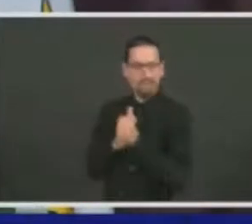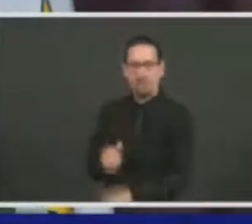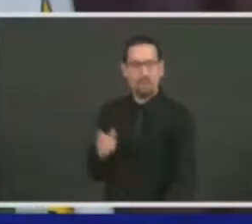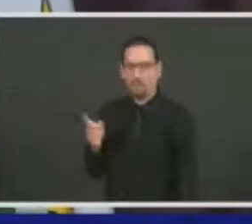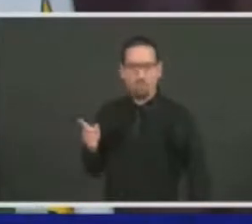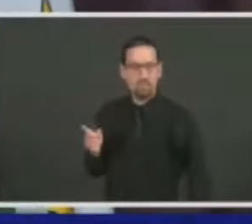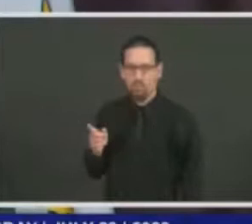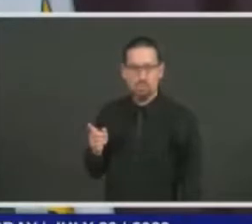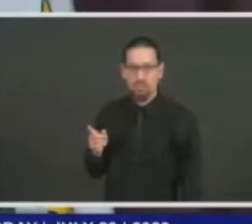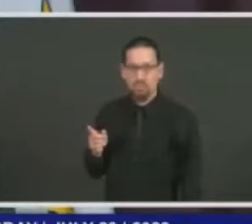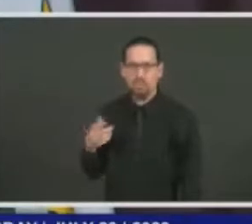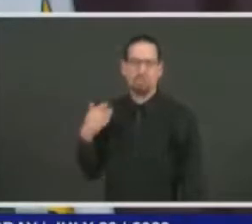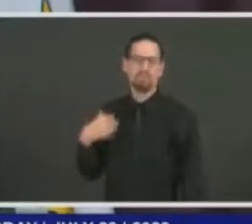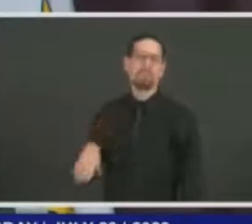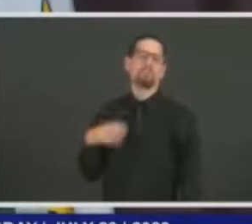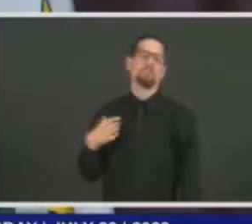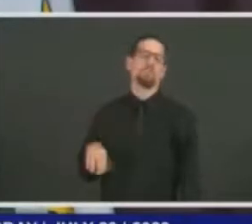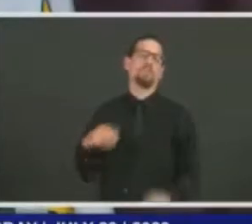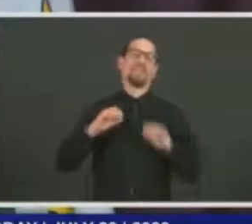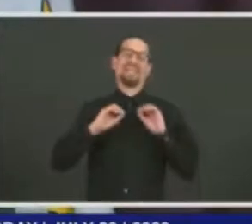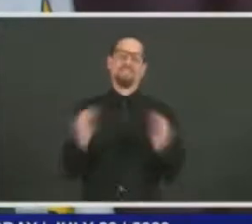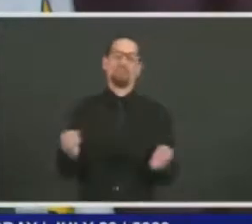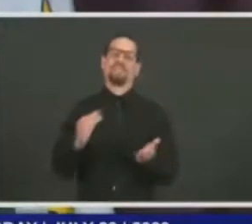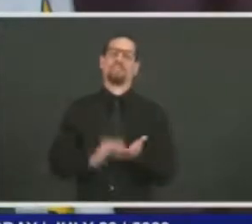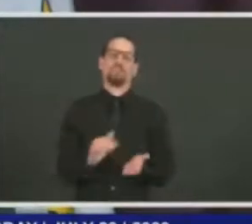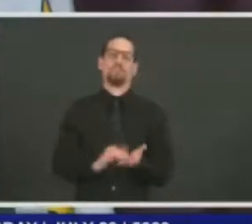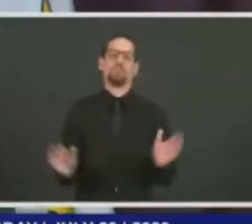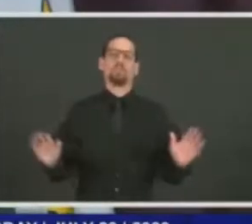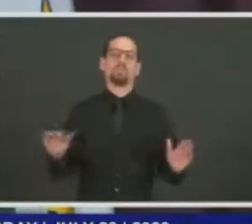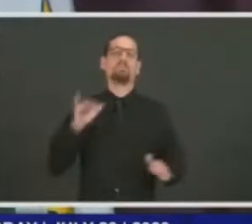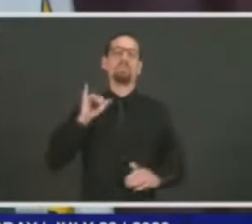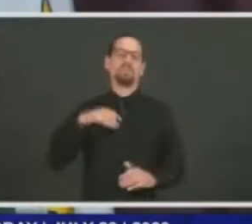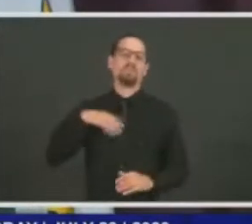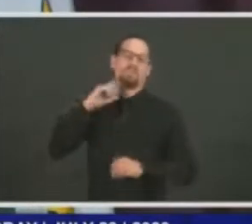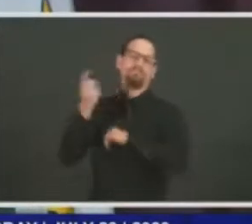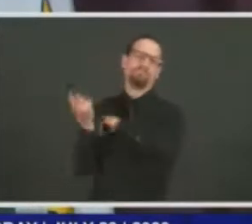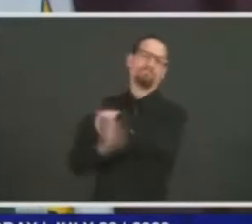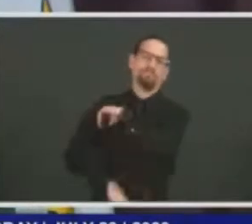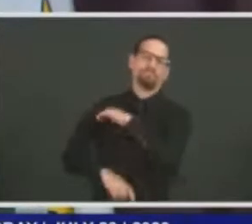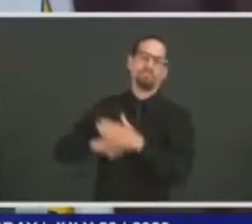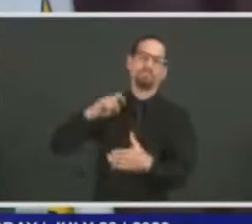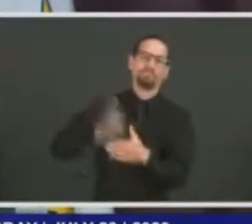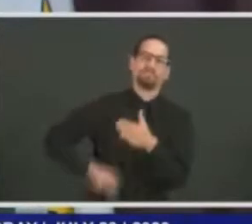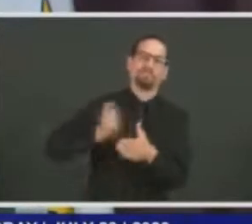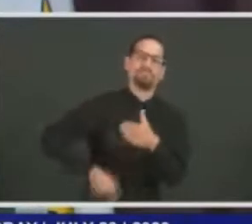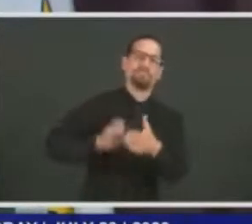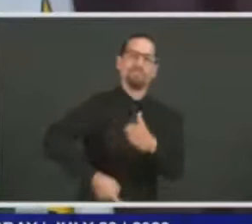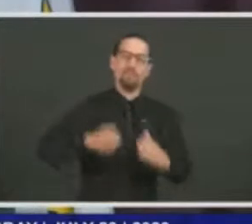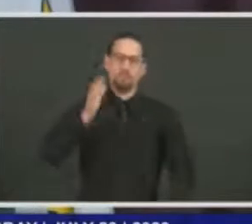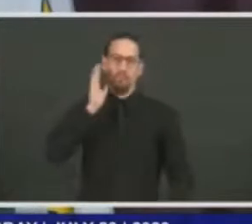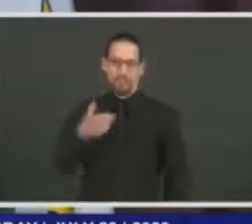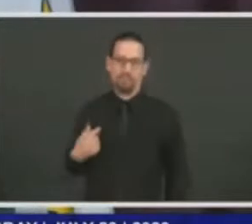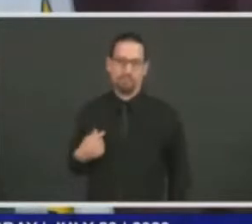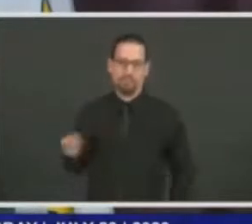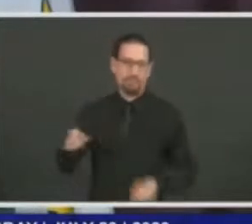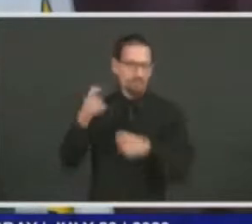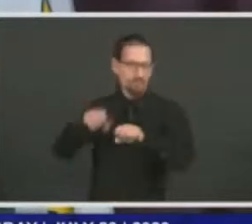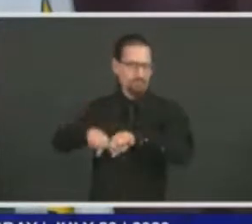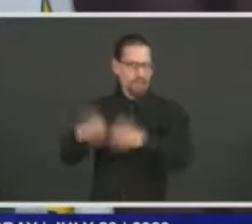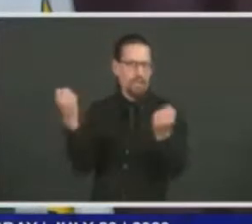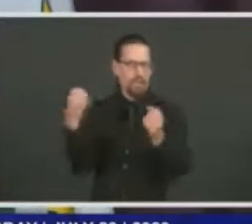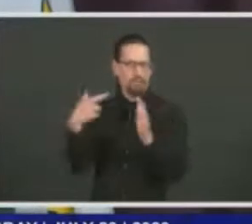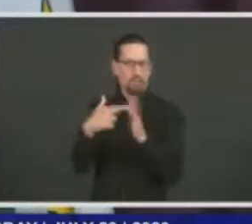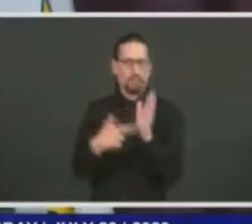that. A dozen of the visits were so egregious that DBR had to